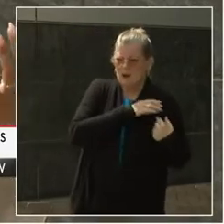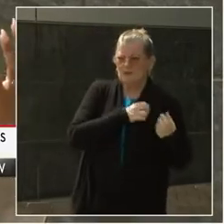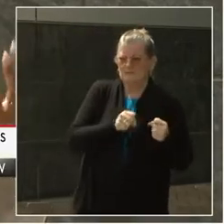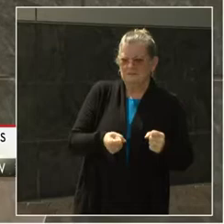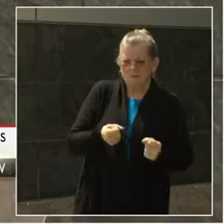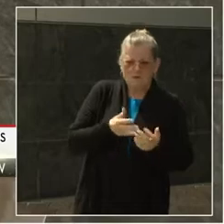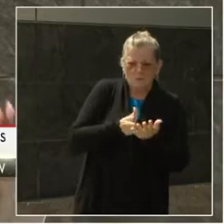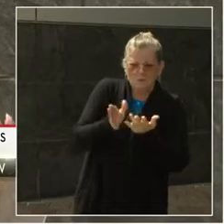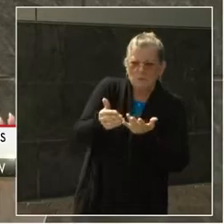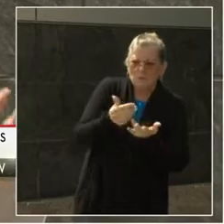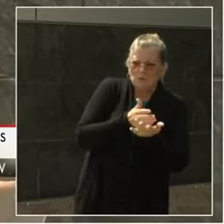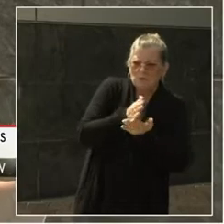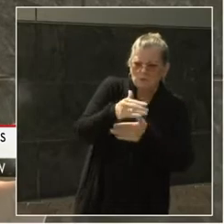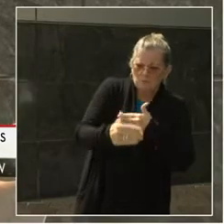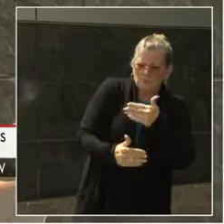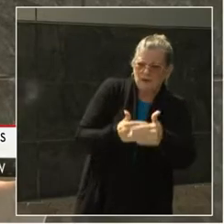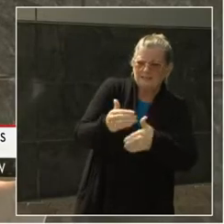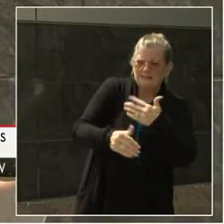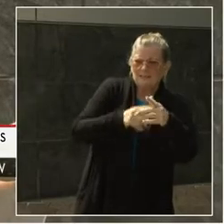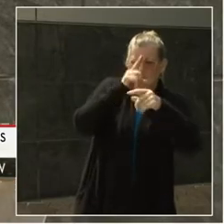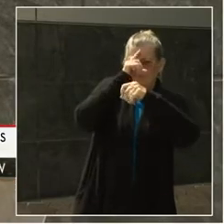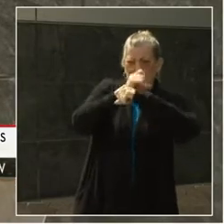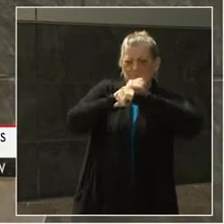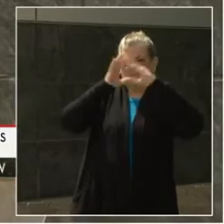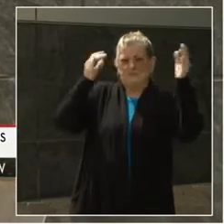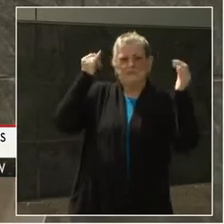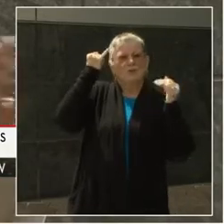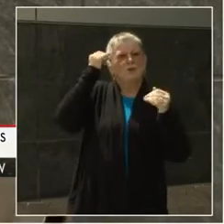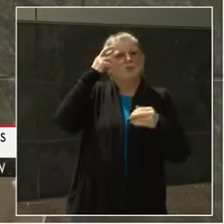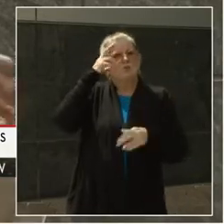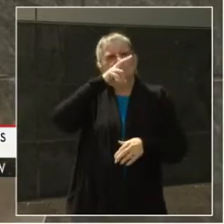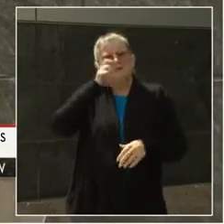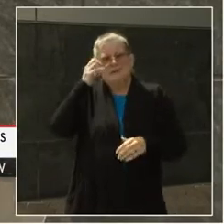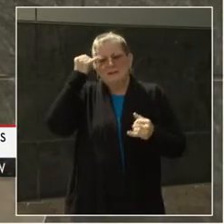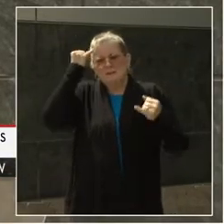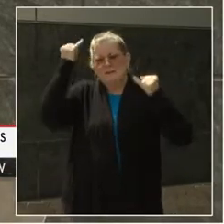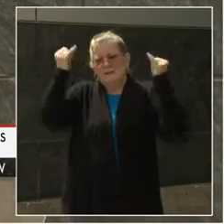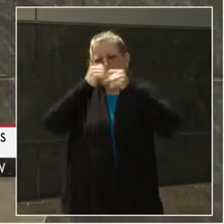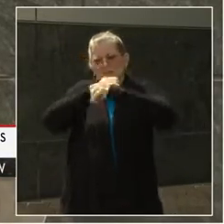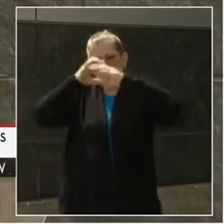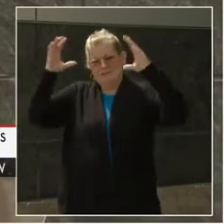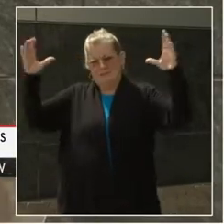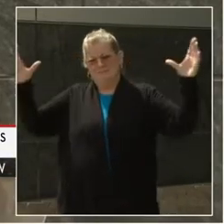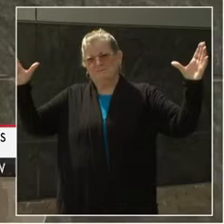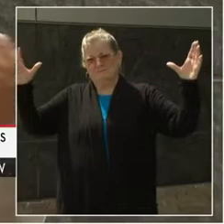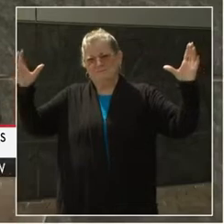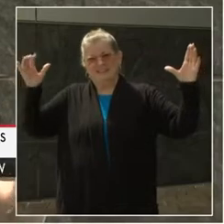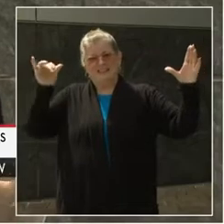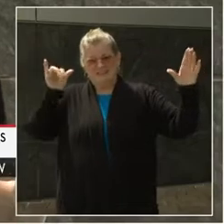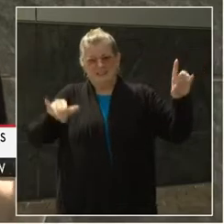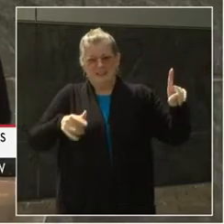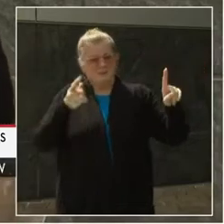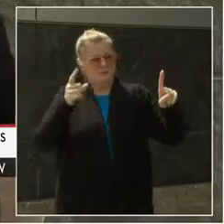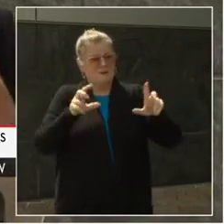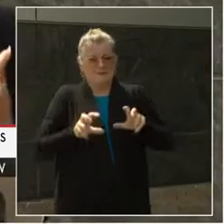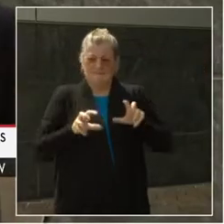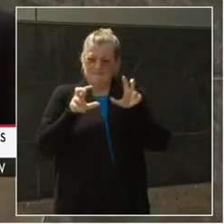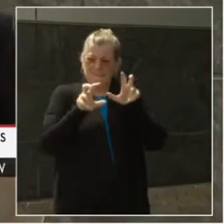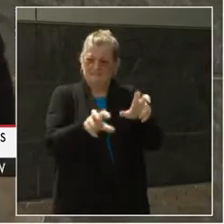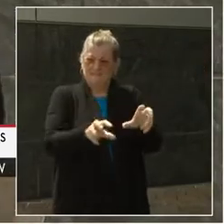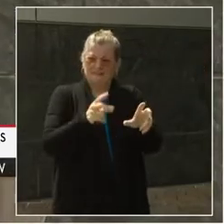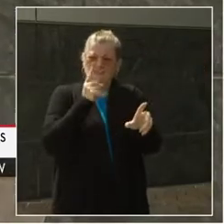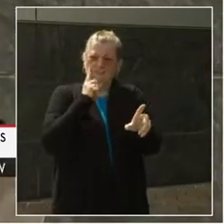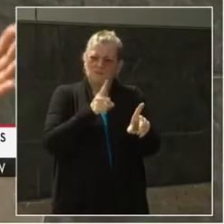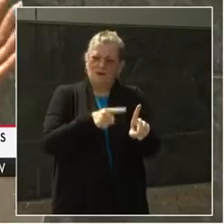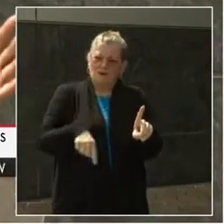of reimagining high schools. Is that what you're speaking about? And so these are one of the investments aligned in our reimagining high school. As you